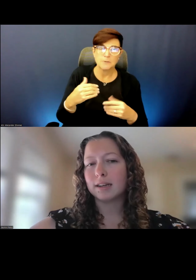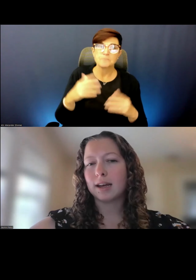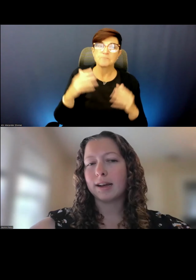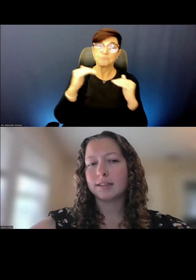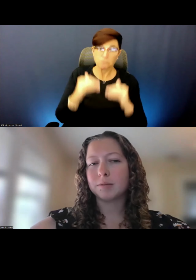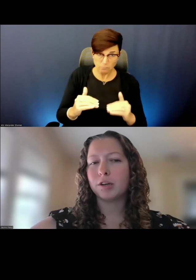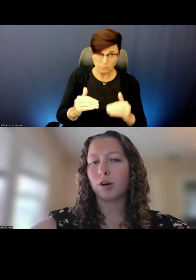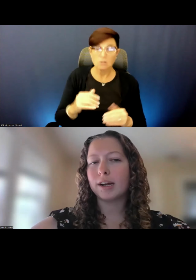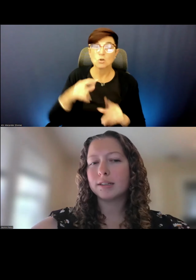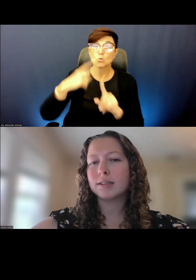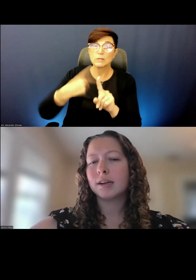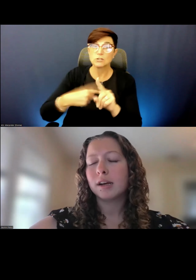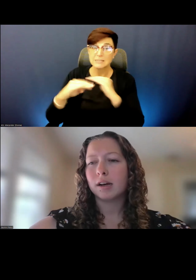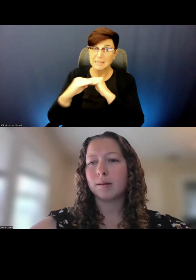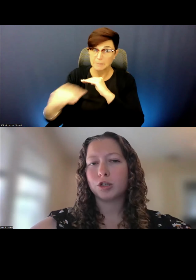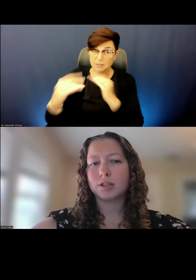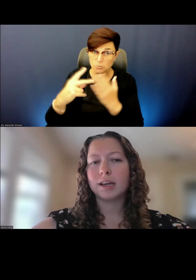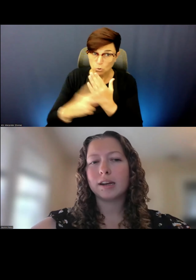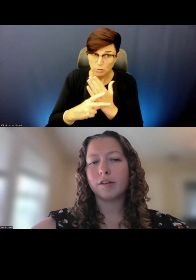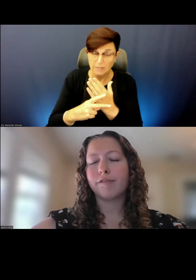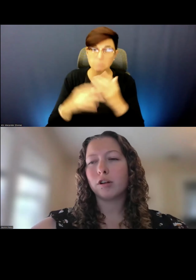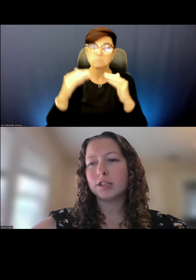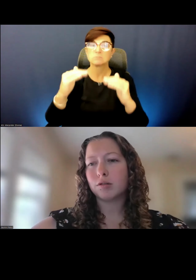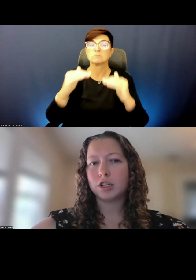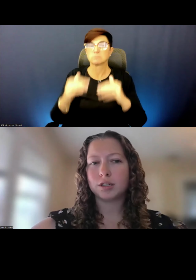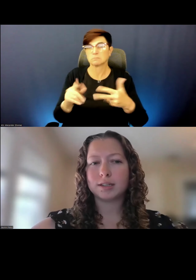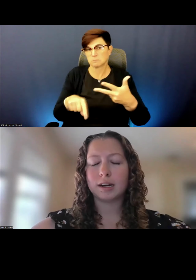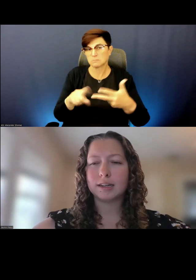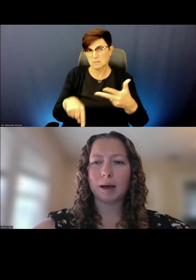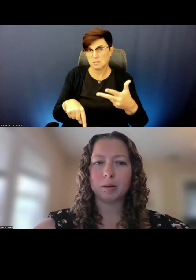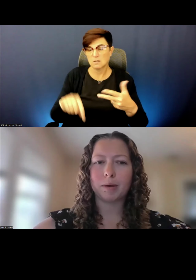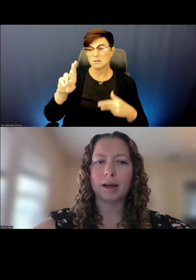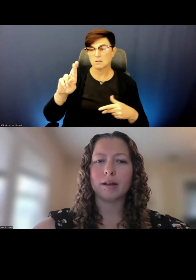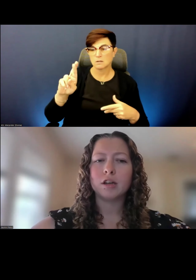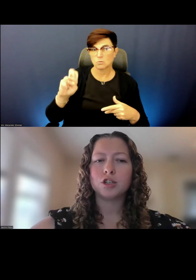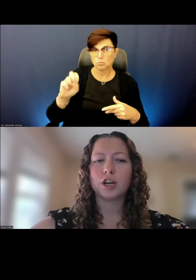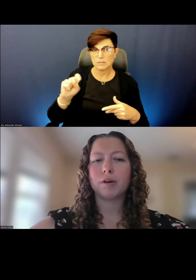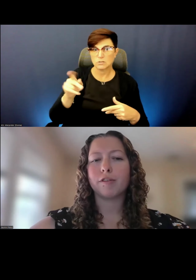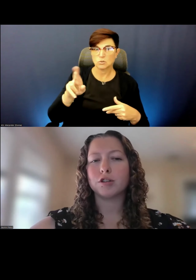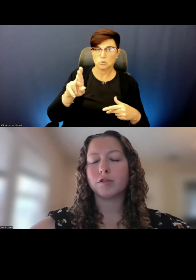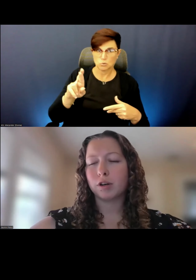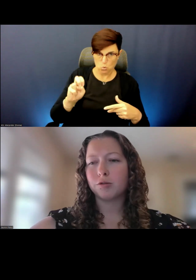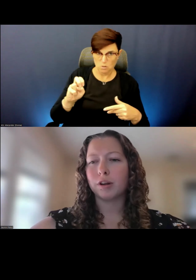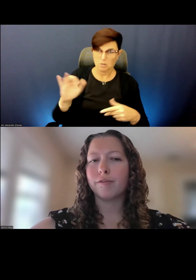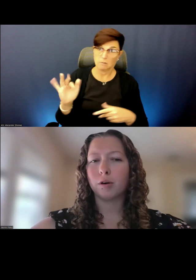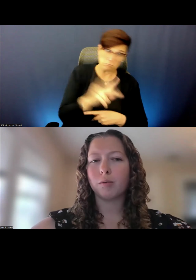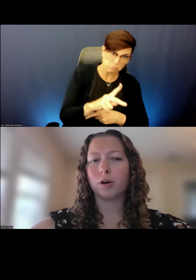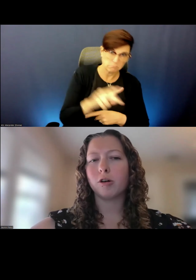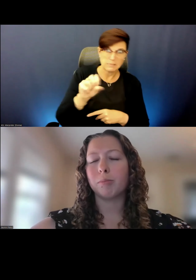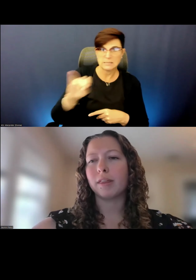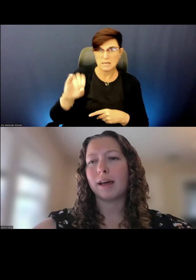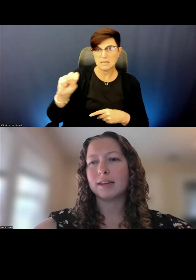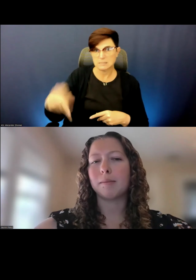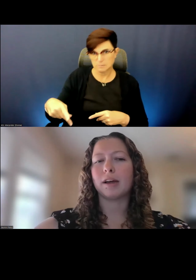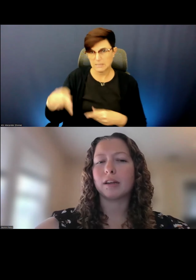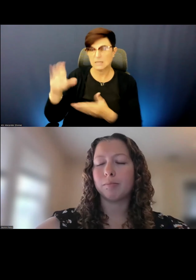the SSI SSP grants, which are slated, the full restoration is slated to happen by January 1st of 2024, and we're